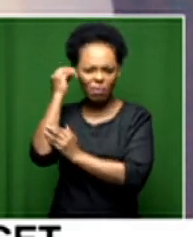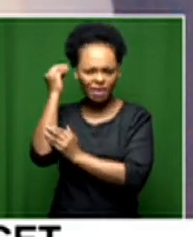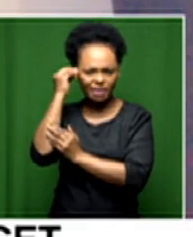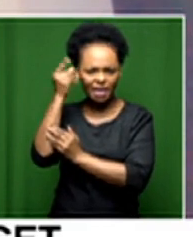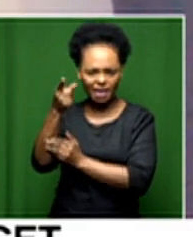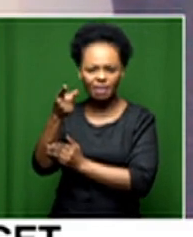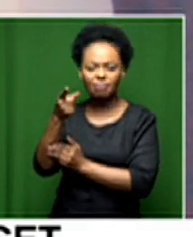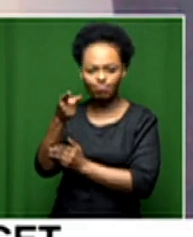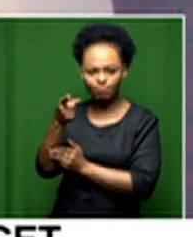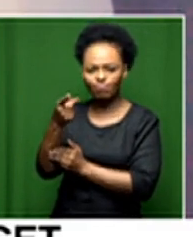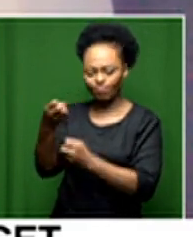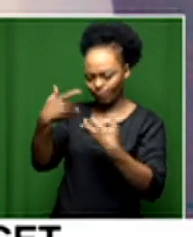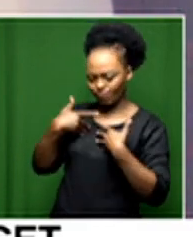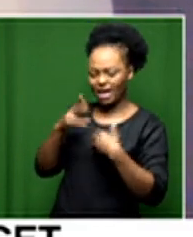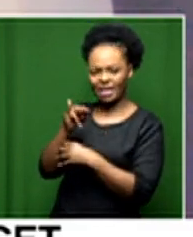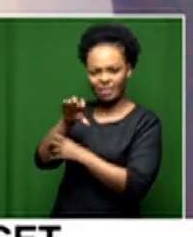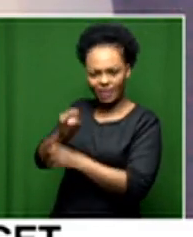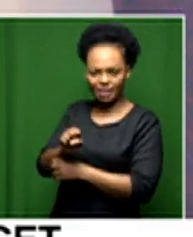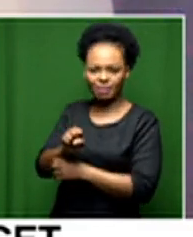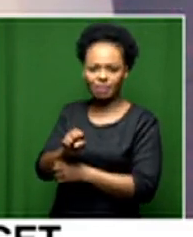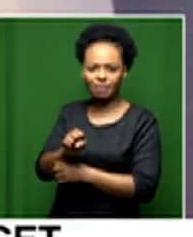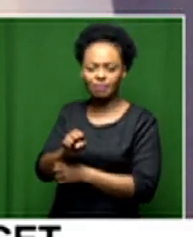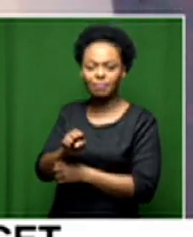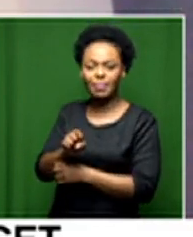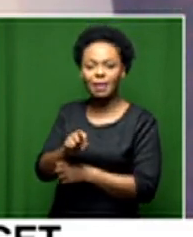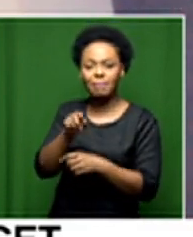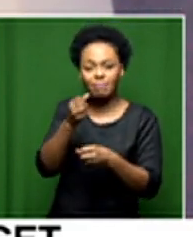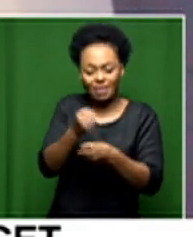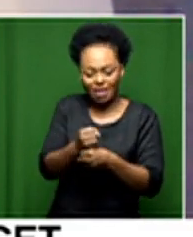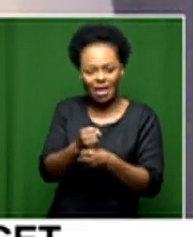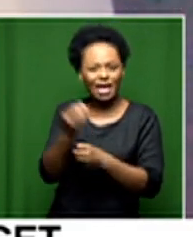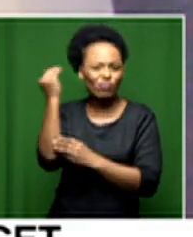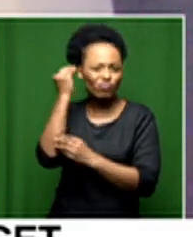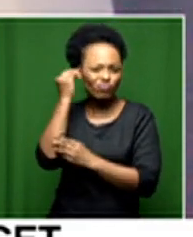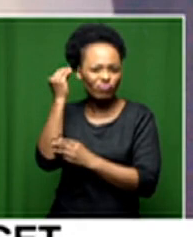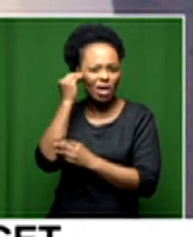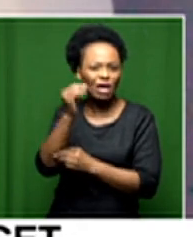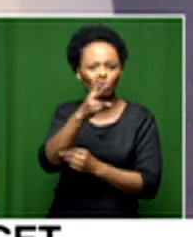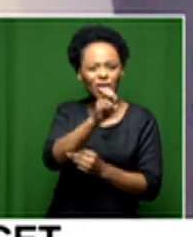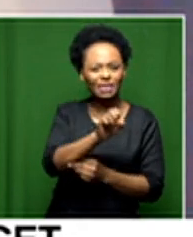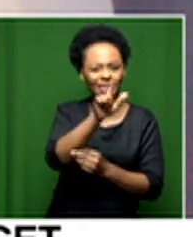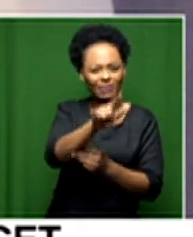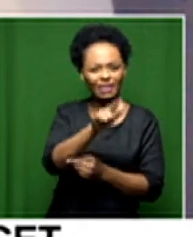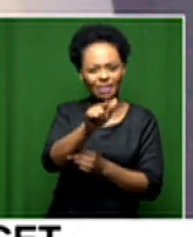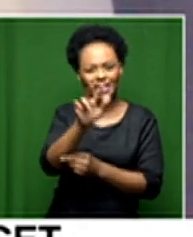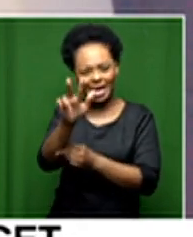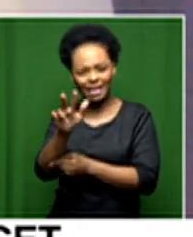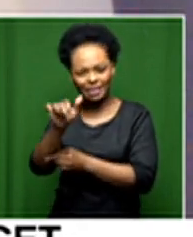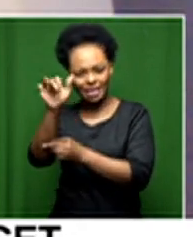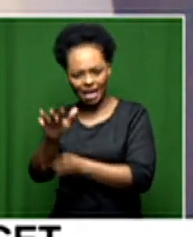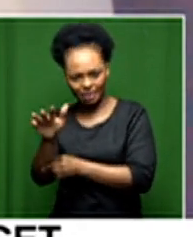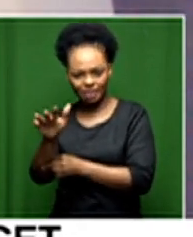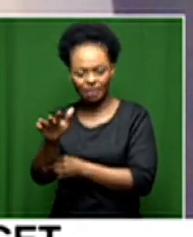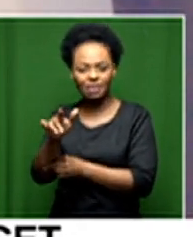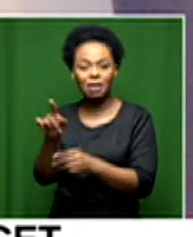the reconciliation stems from the financial year 2017, 2018, and 2019. And as we